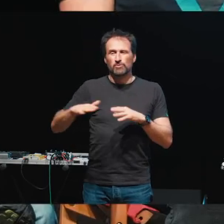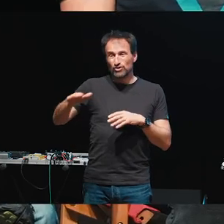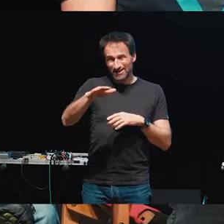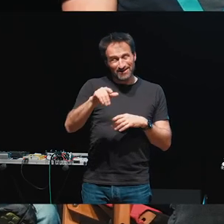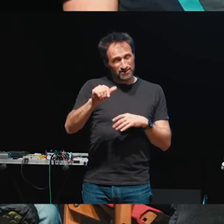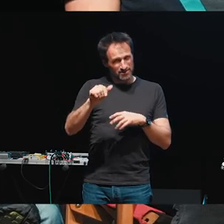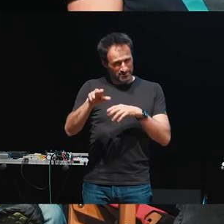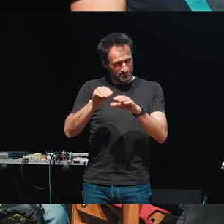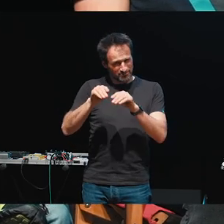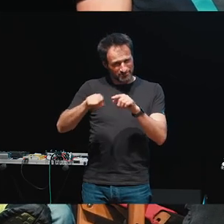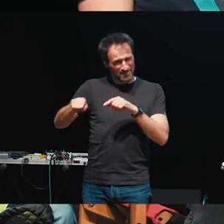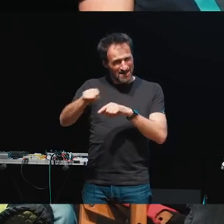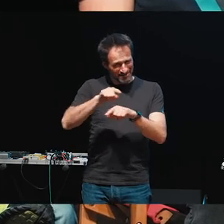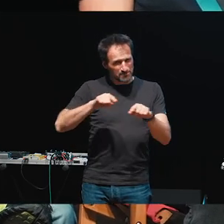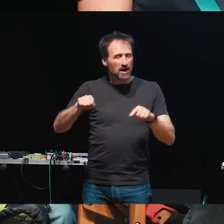participants came up